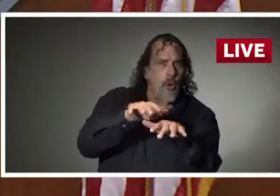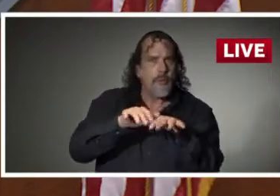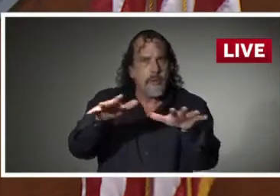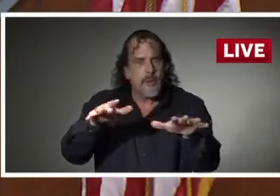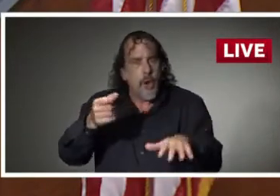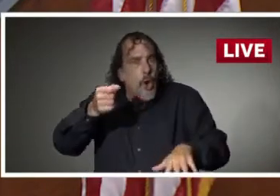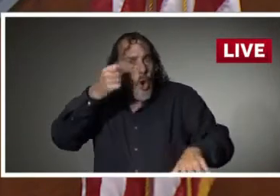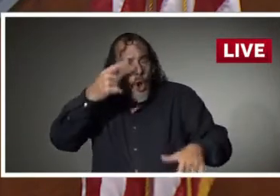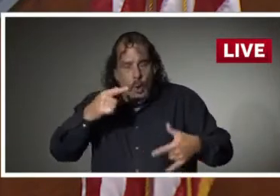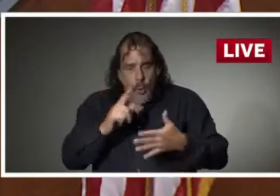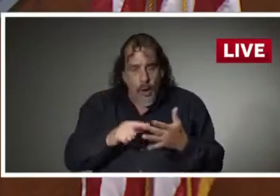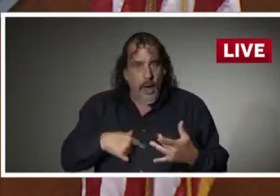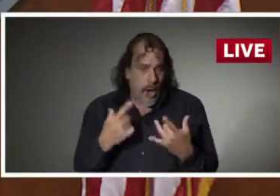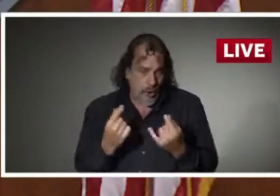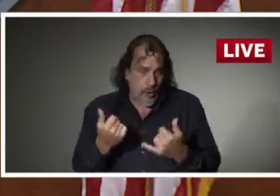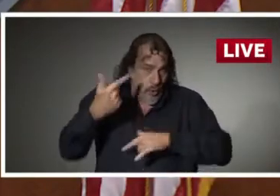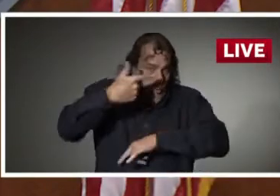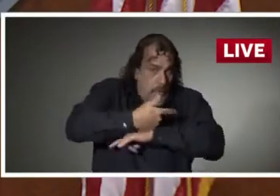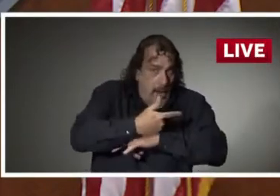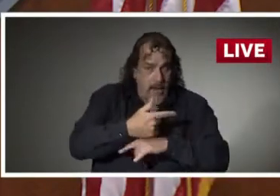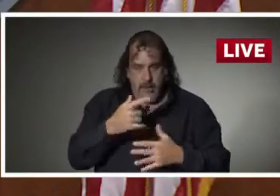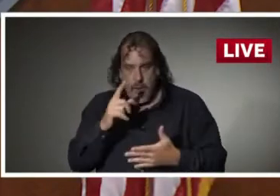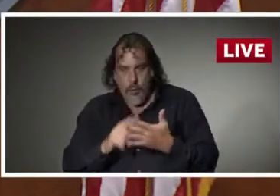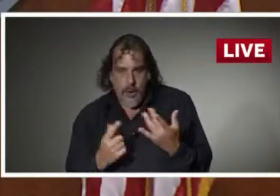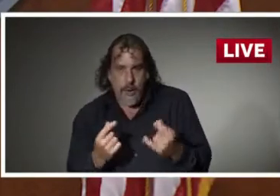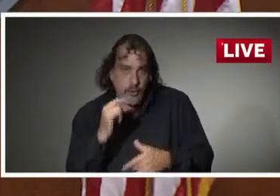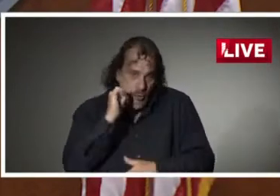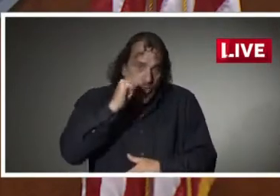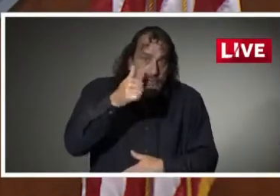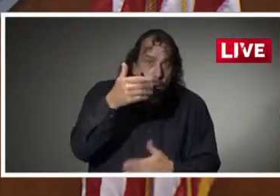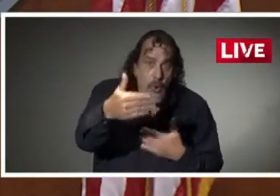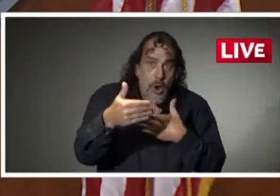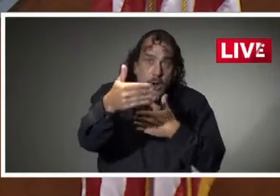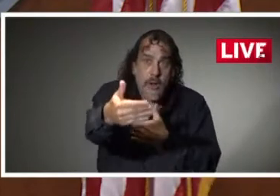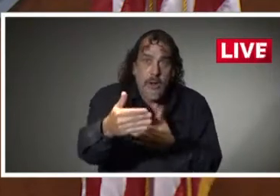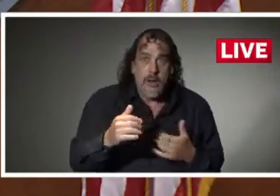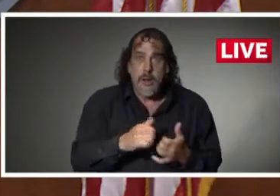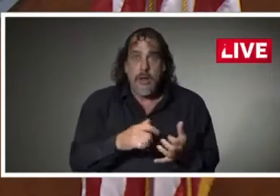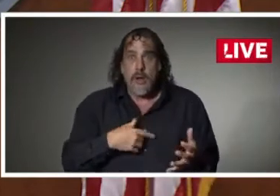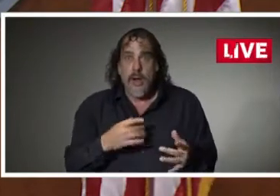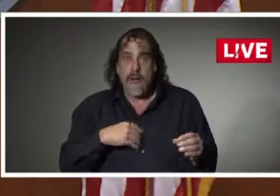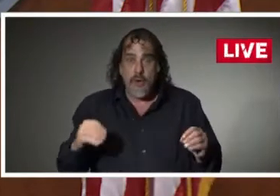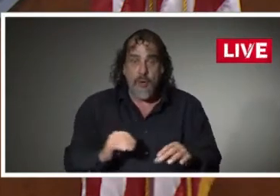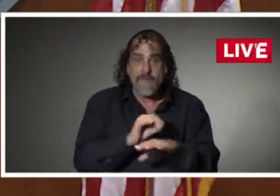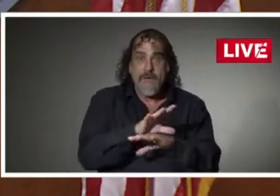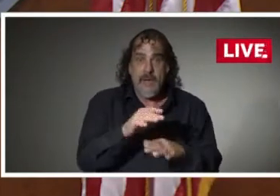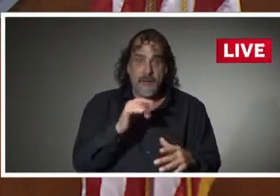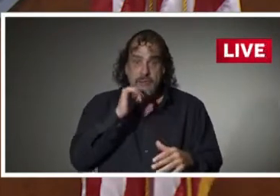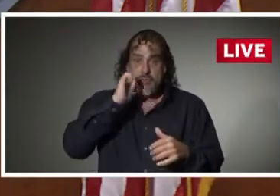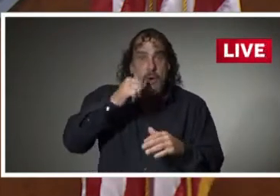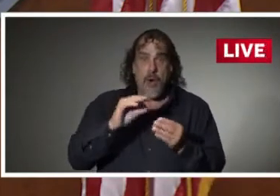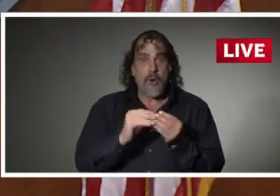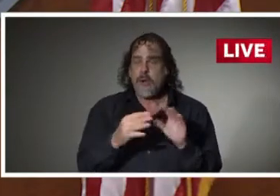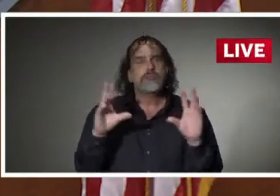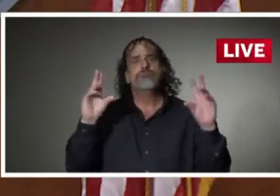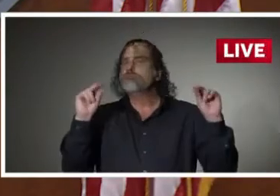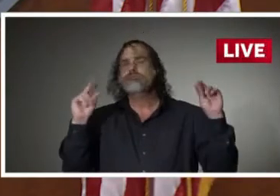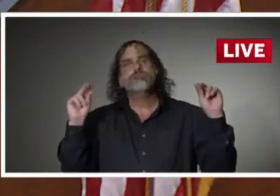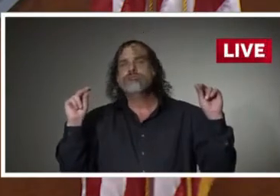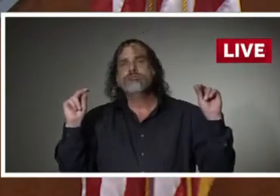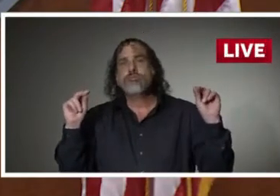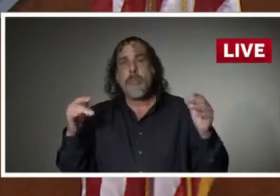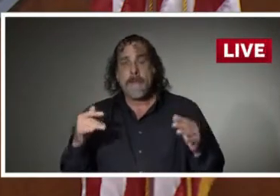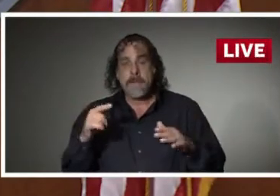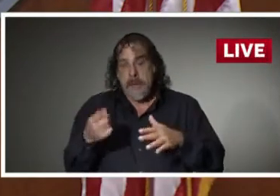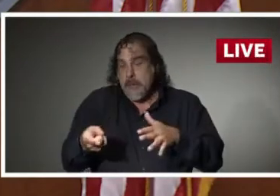the things we do this afternoon and the things that we do tomorrow aren't going to have any effect on tomorrow's numbers. Probably not going to have any